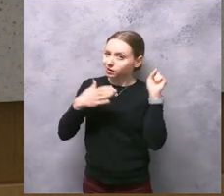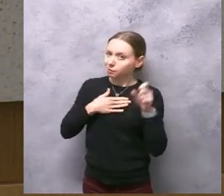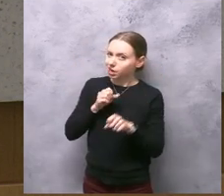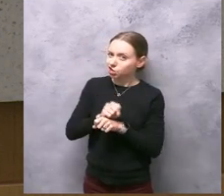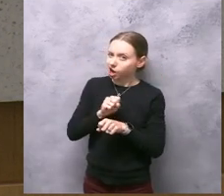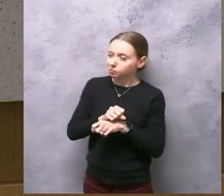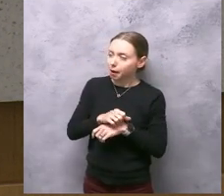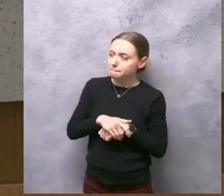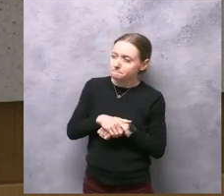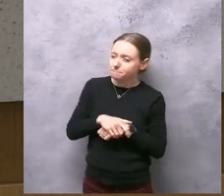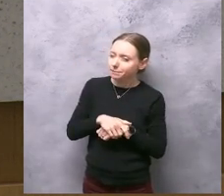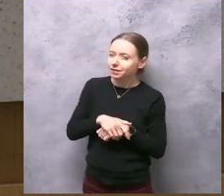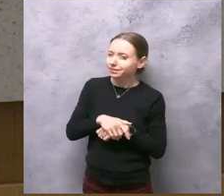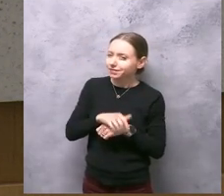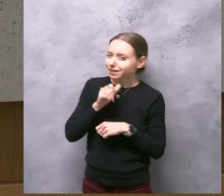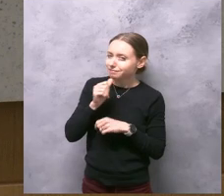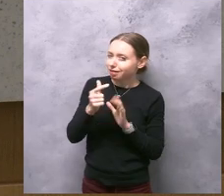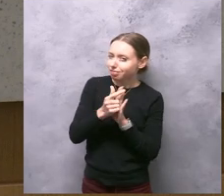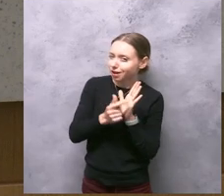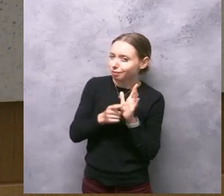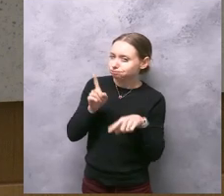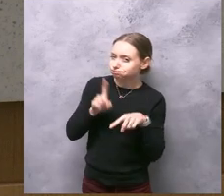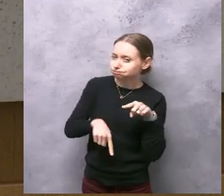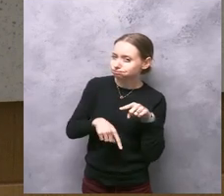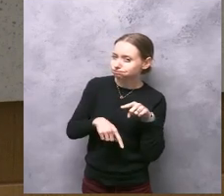wife might have something to say about that.